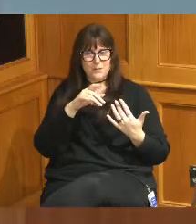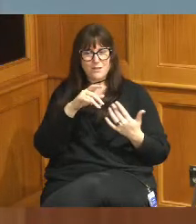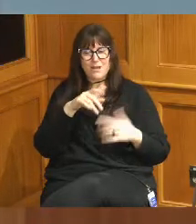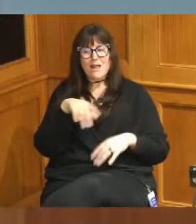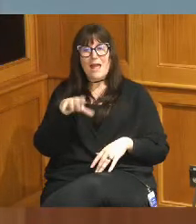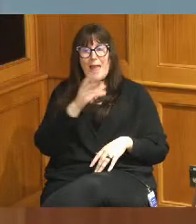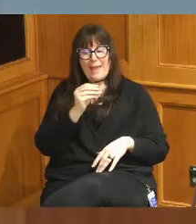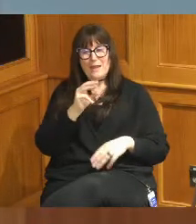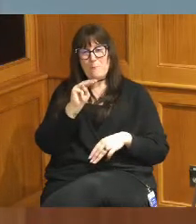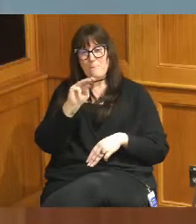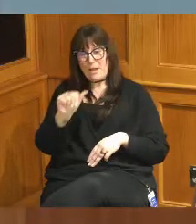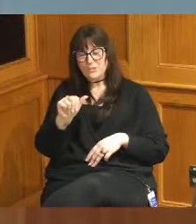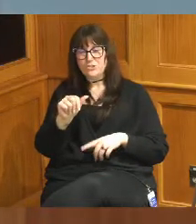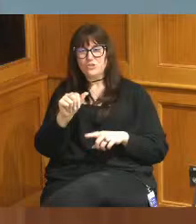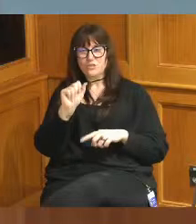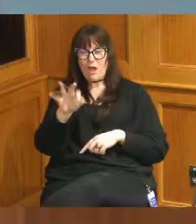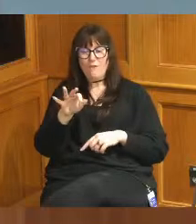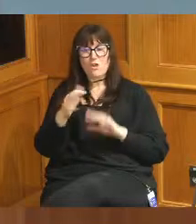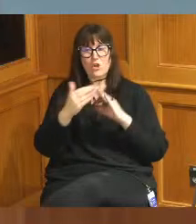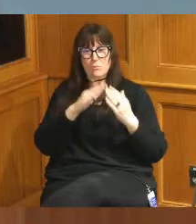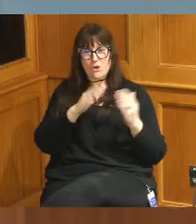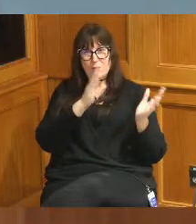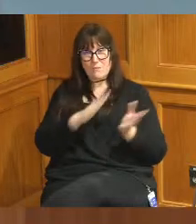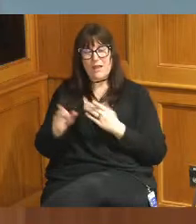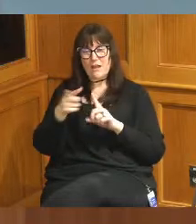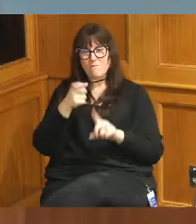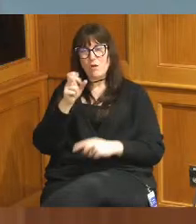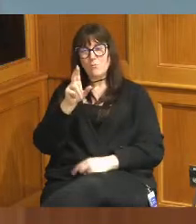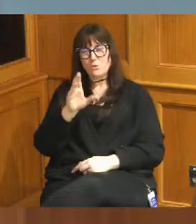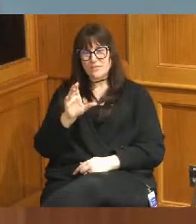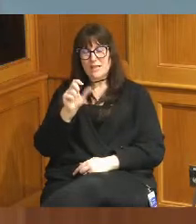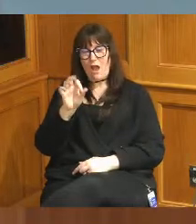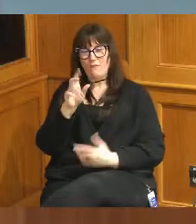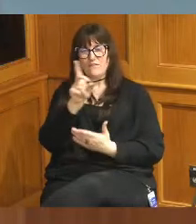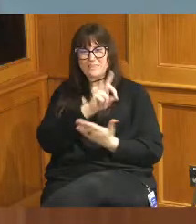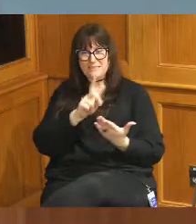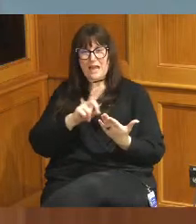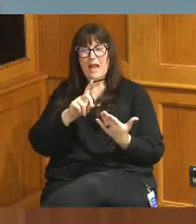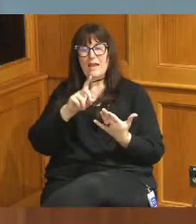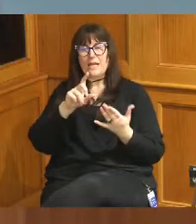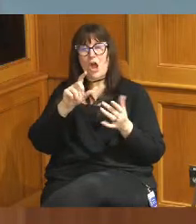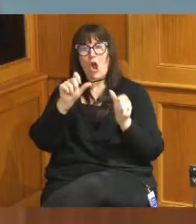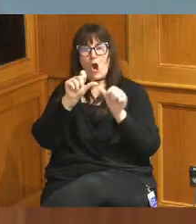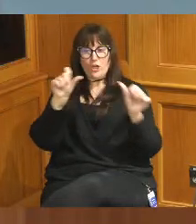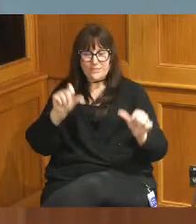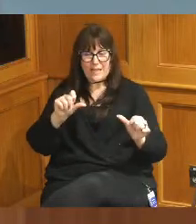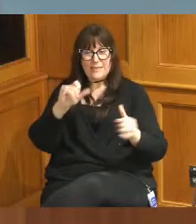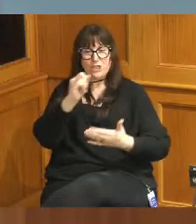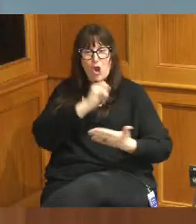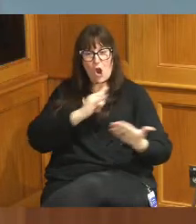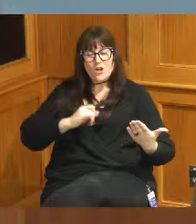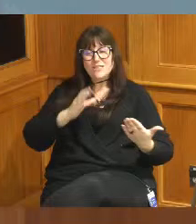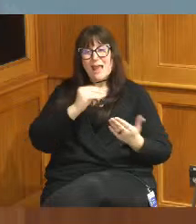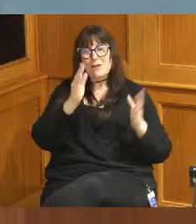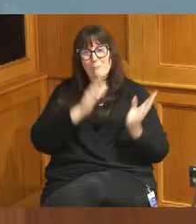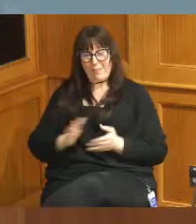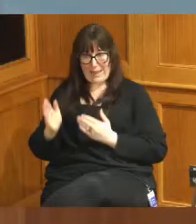community planning from the University of Cincinnati School of Design, Architect, Art, and